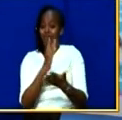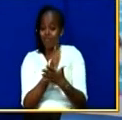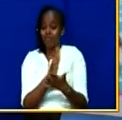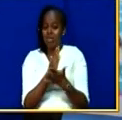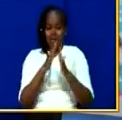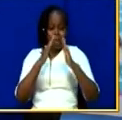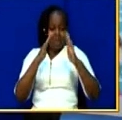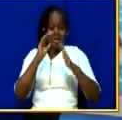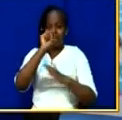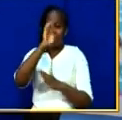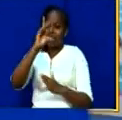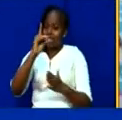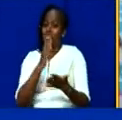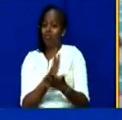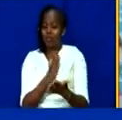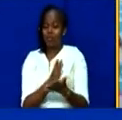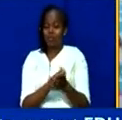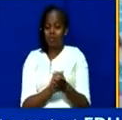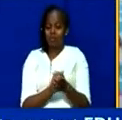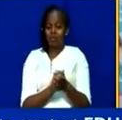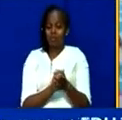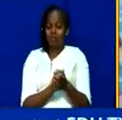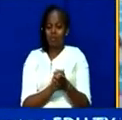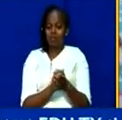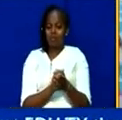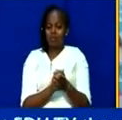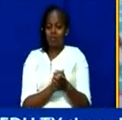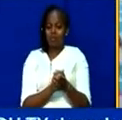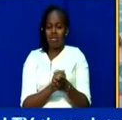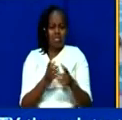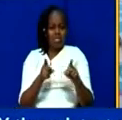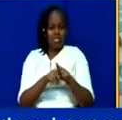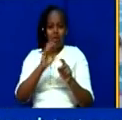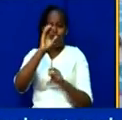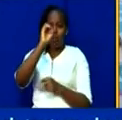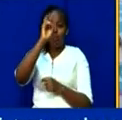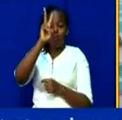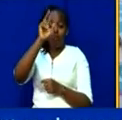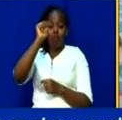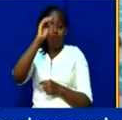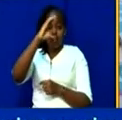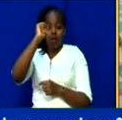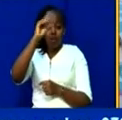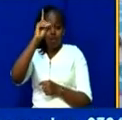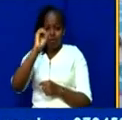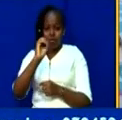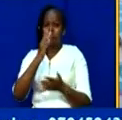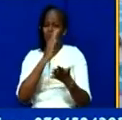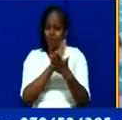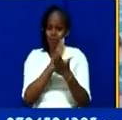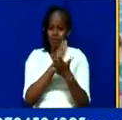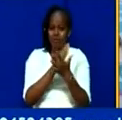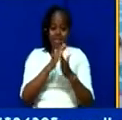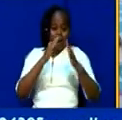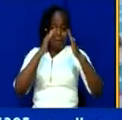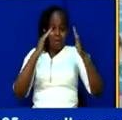a large seed. It's a big seed. Yes. Yes. I love avocados. That's another one. It's My